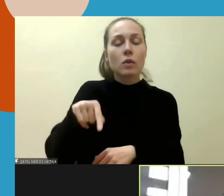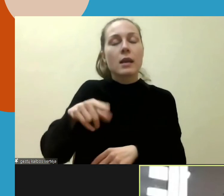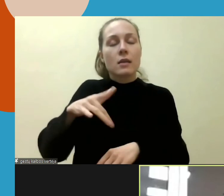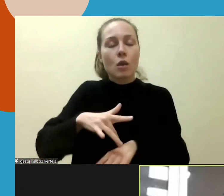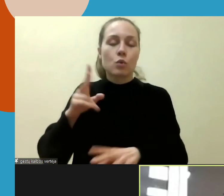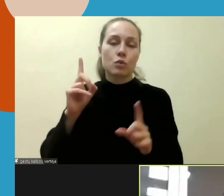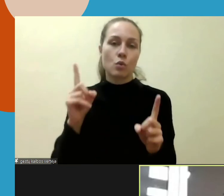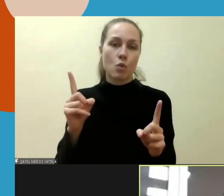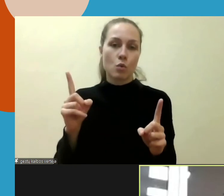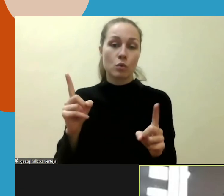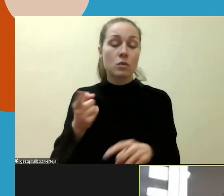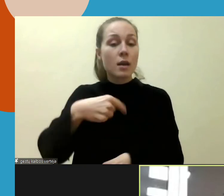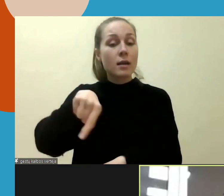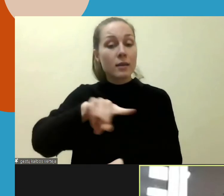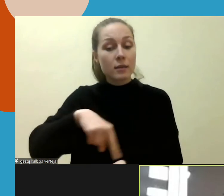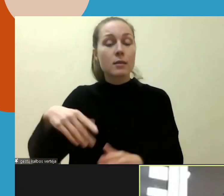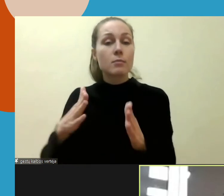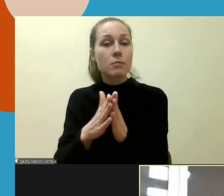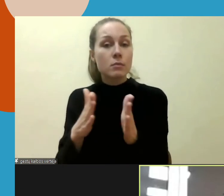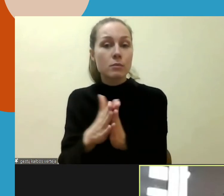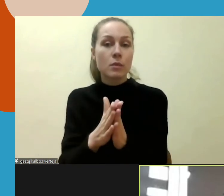to feel safe in their environment.